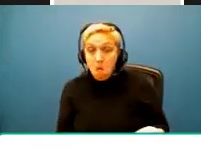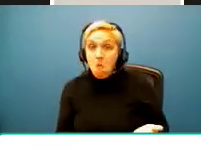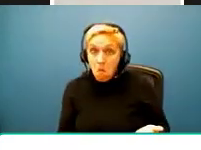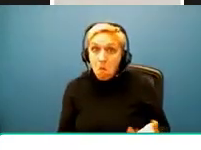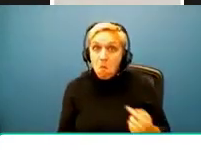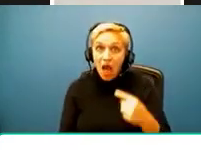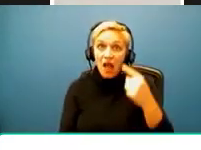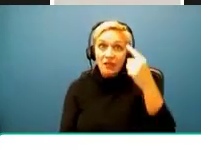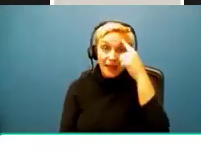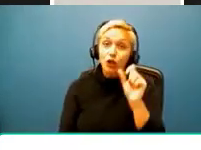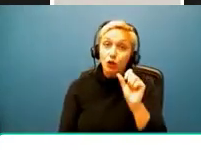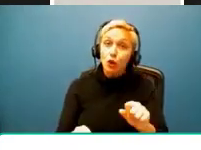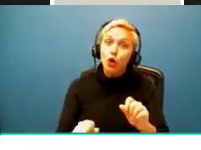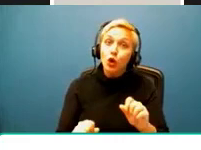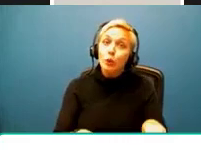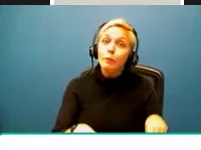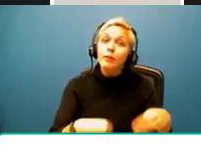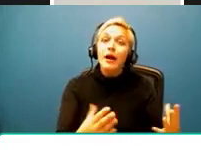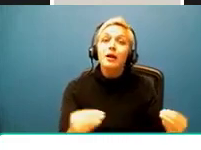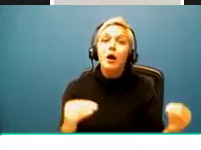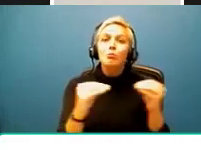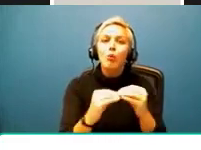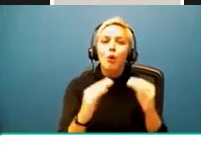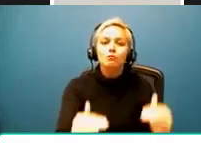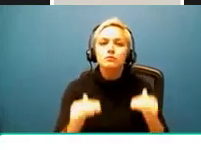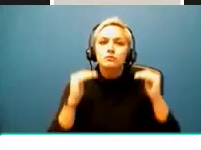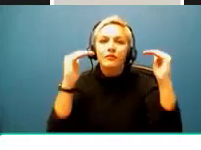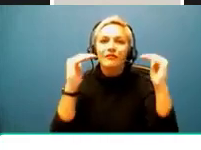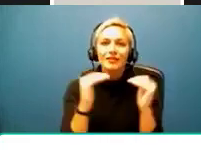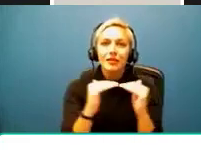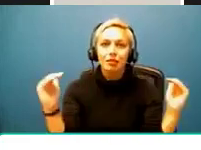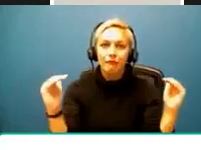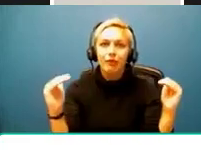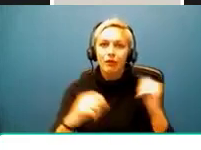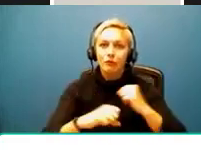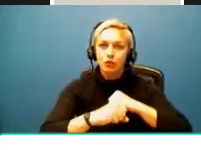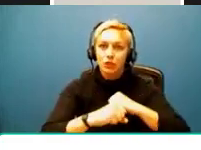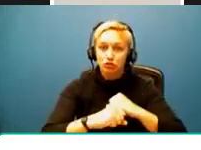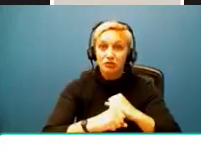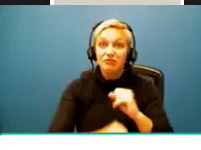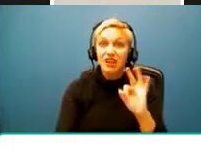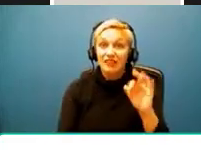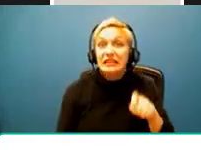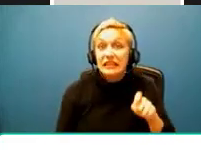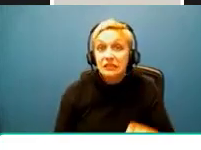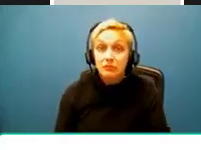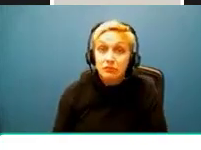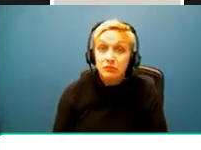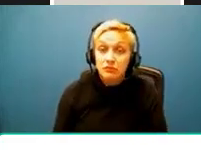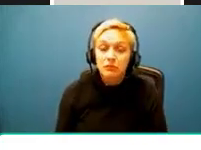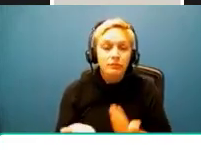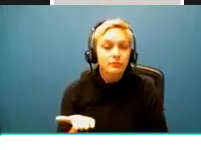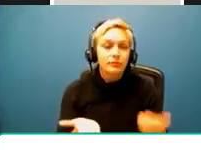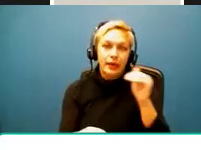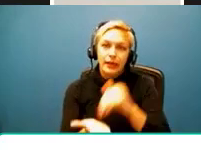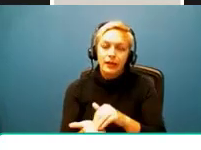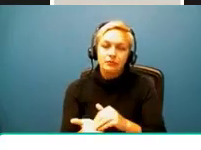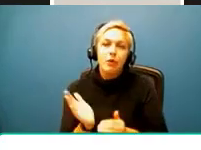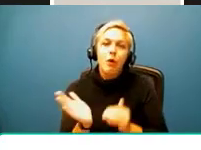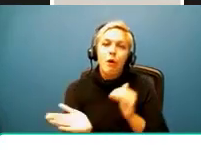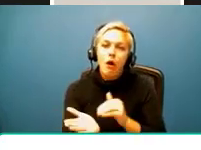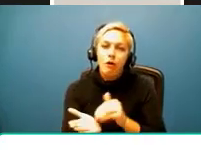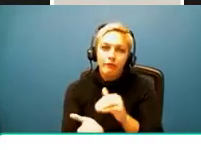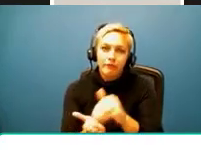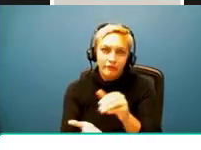a higher level of protection for students if you needed to. Again, lots of times the students who